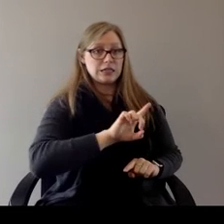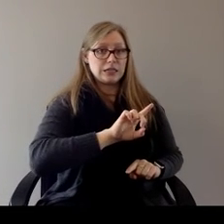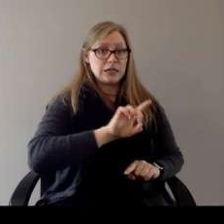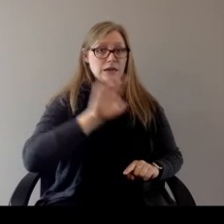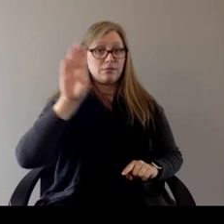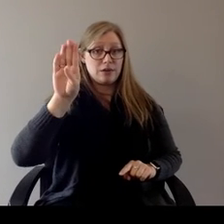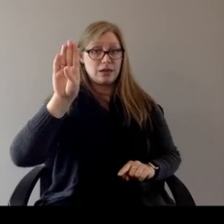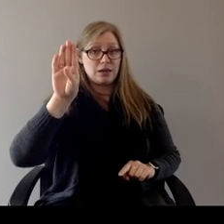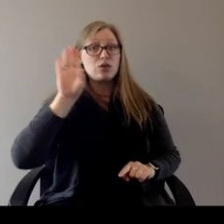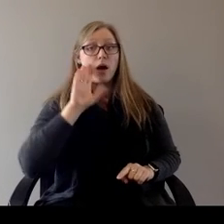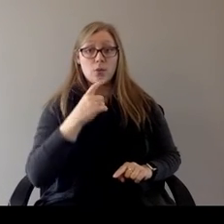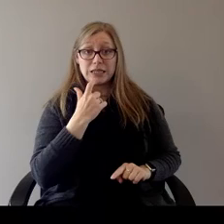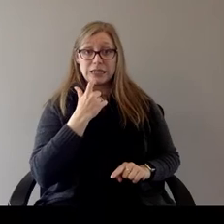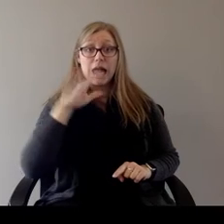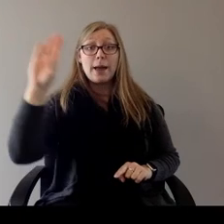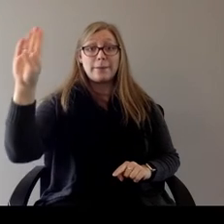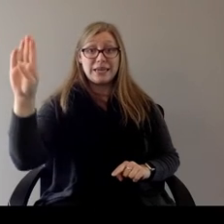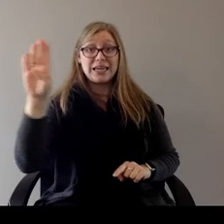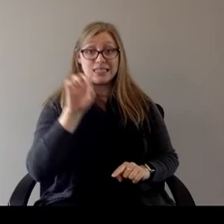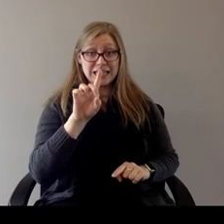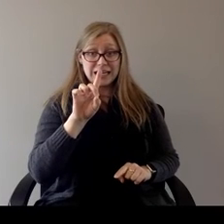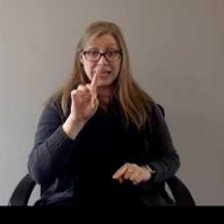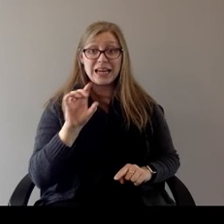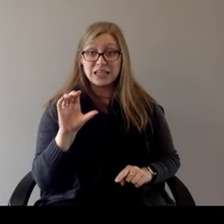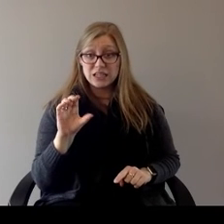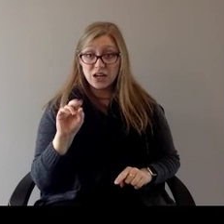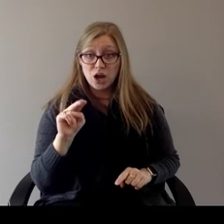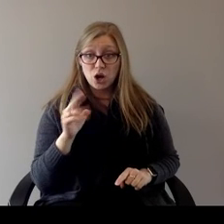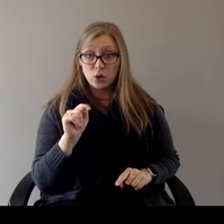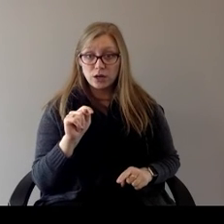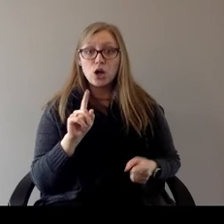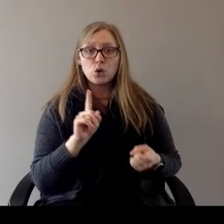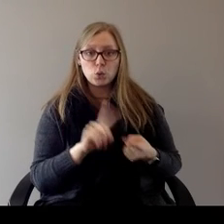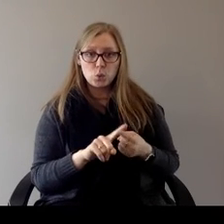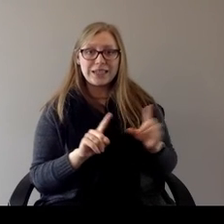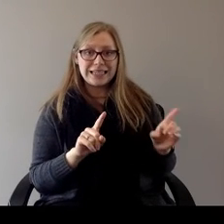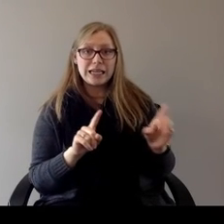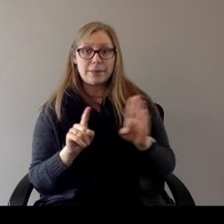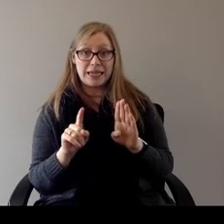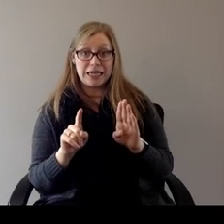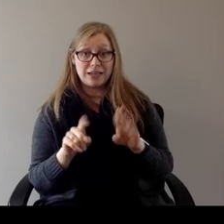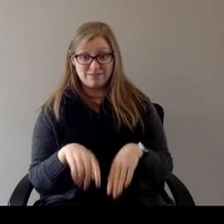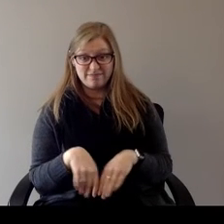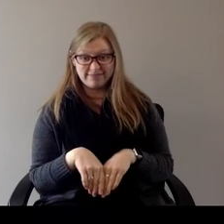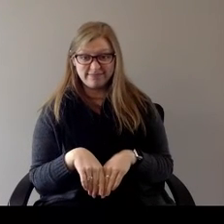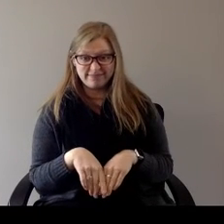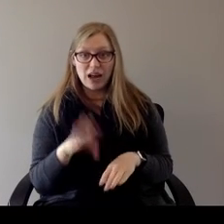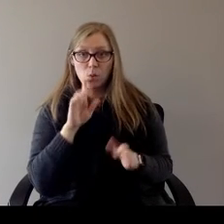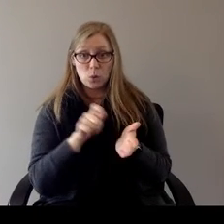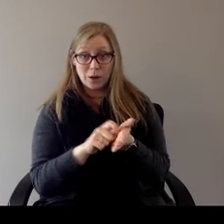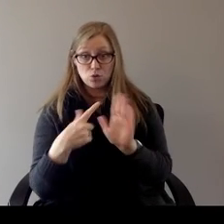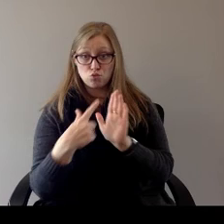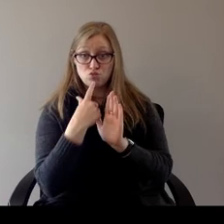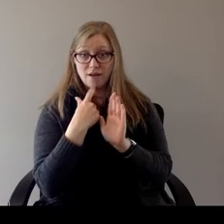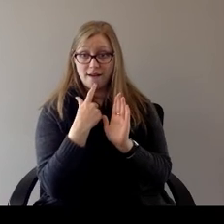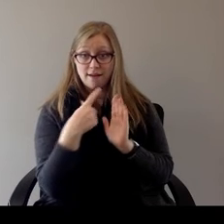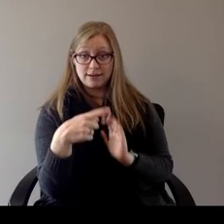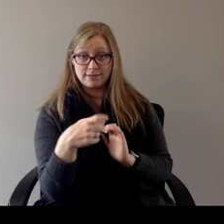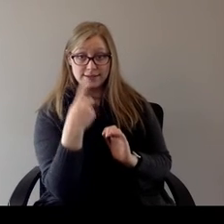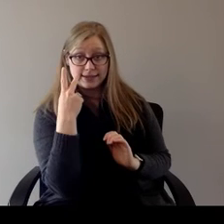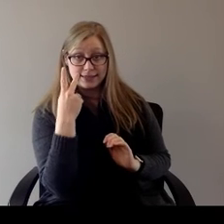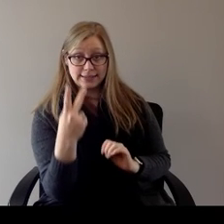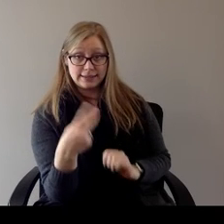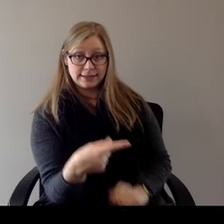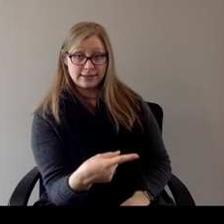is congruent to DB. I'm going to go backwards for the second one. And so we'll write this in red. So BD